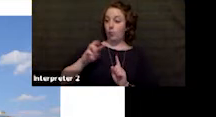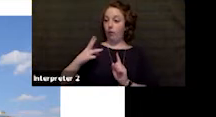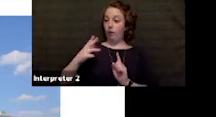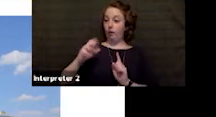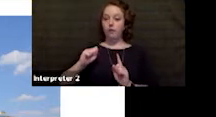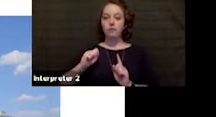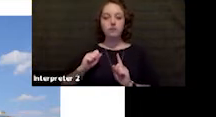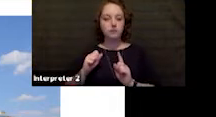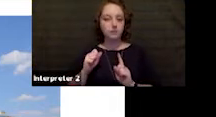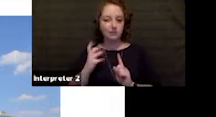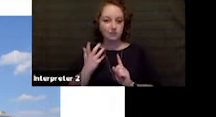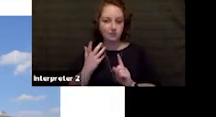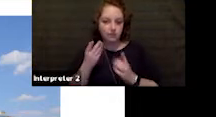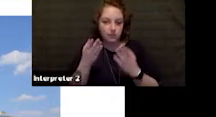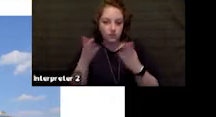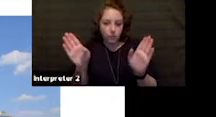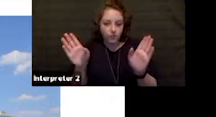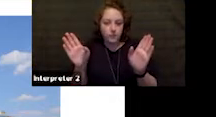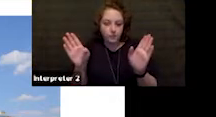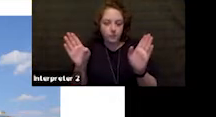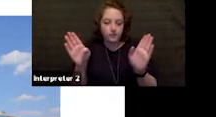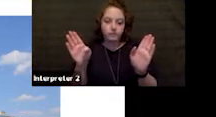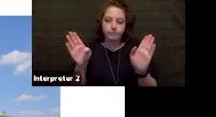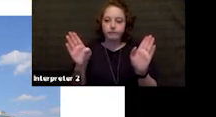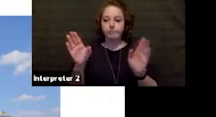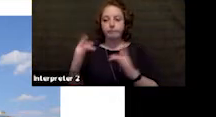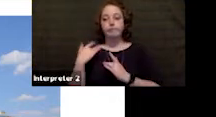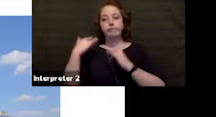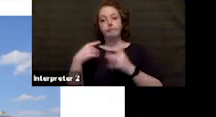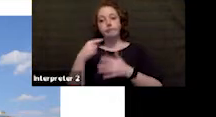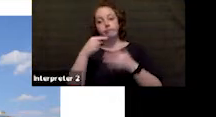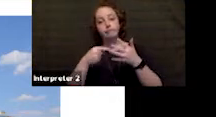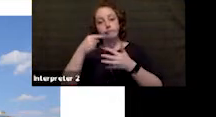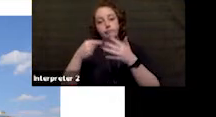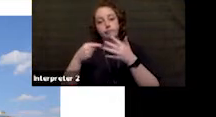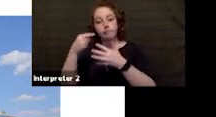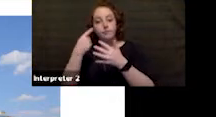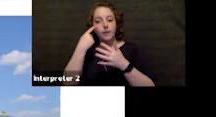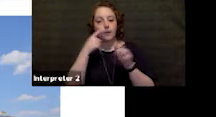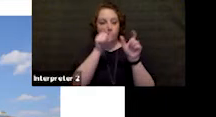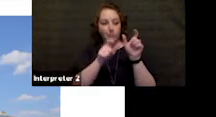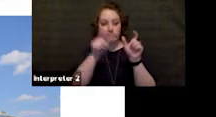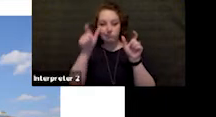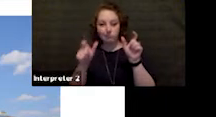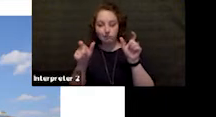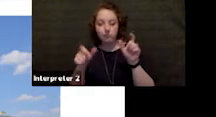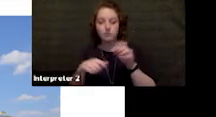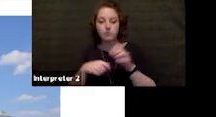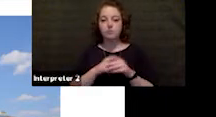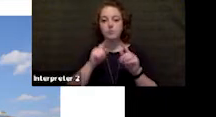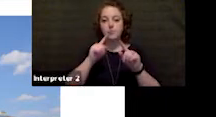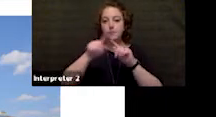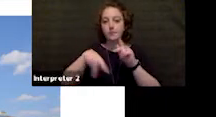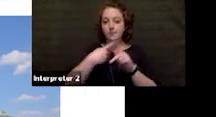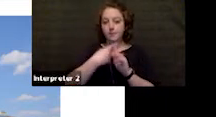a general kind of here's what falls into those categories. And Dr.